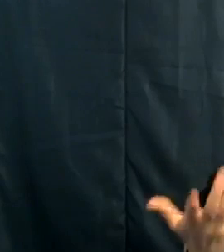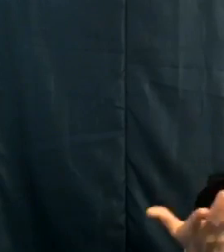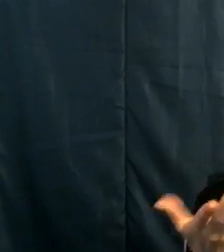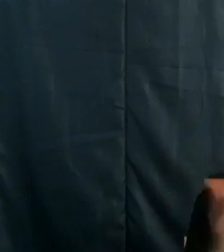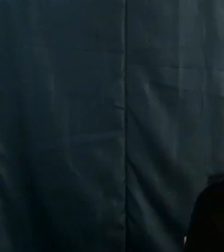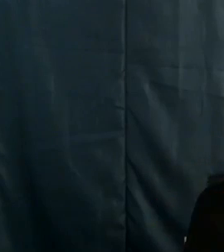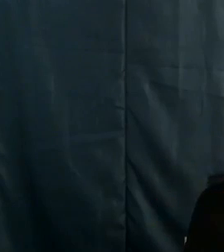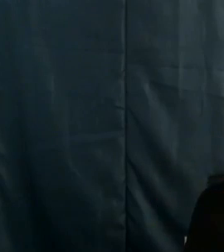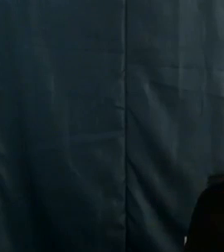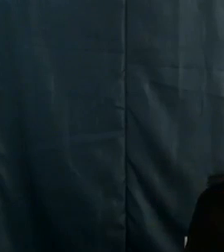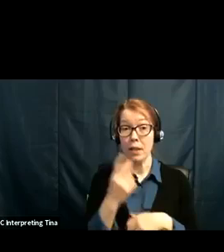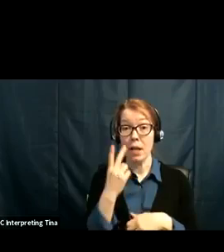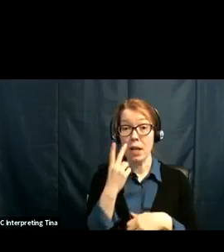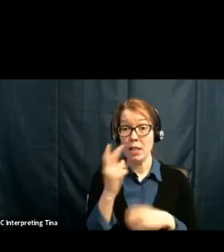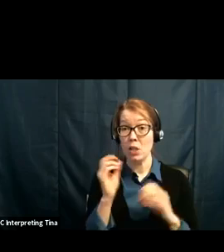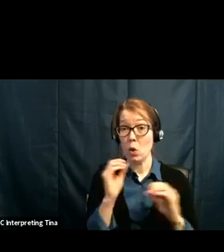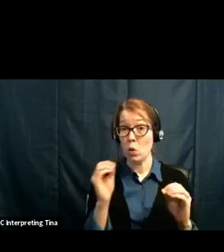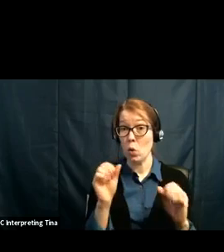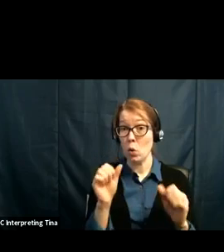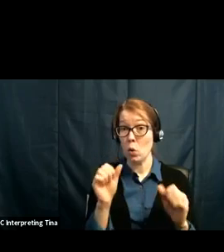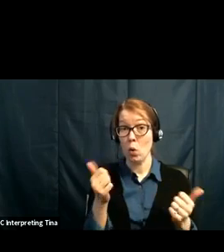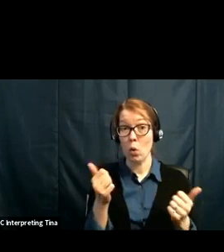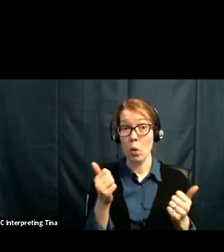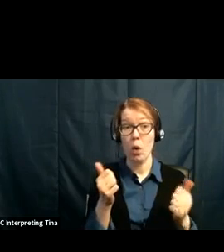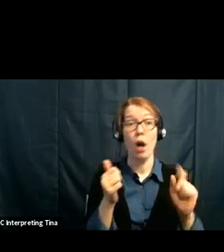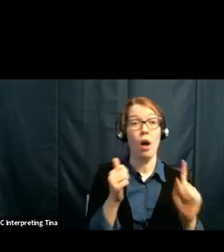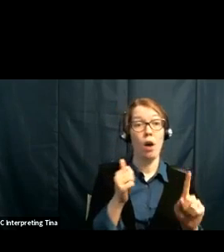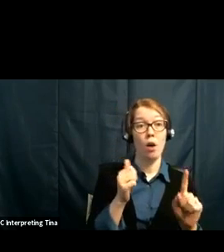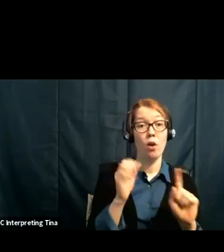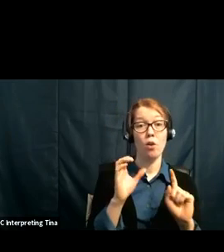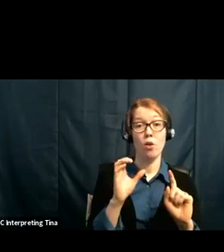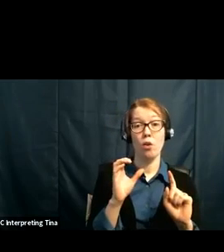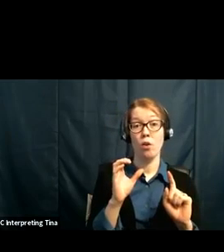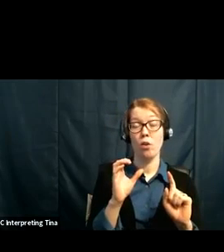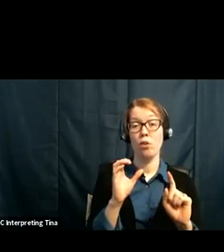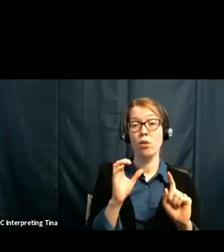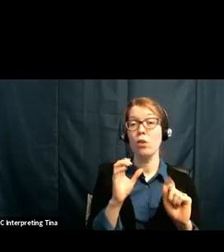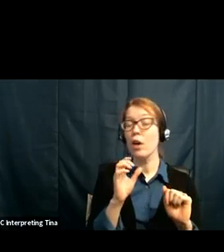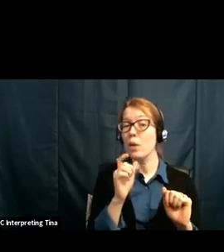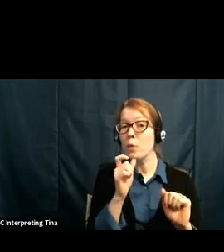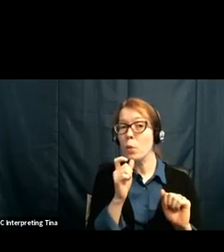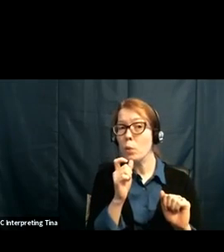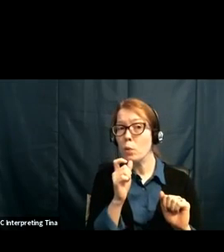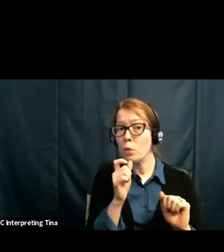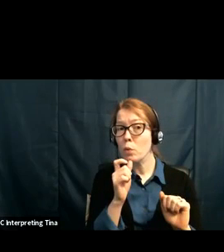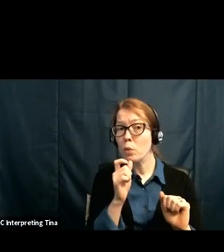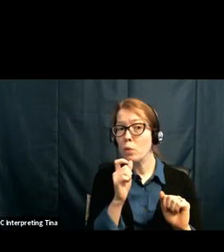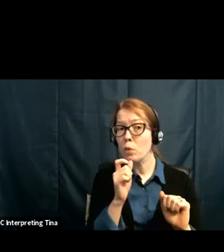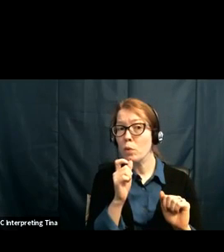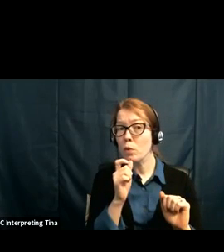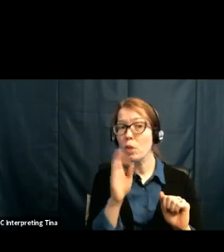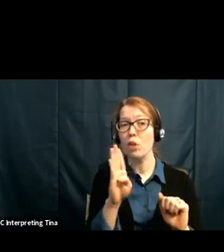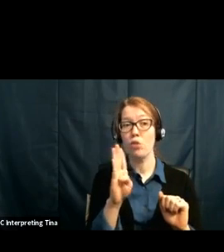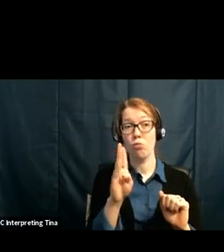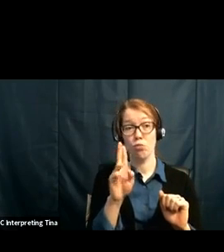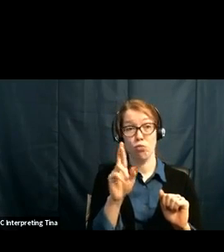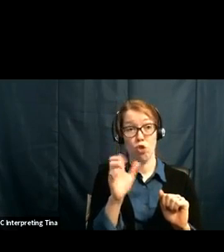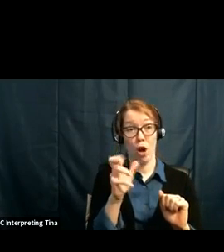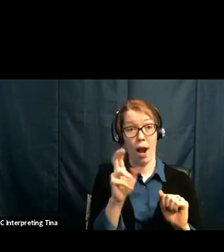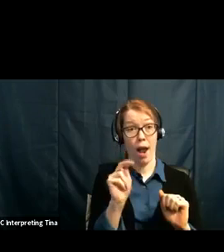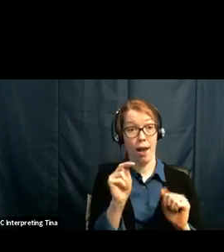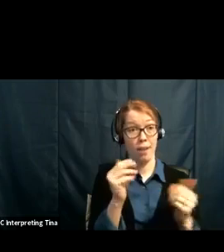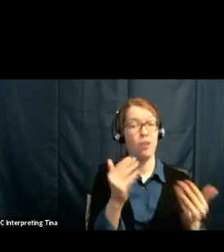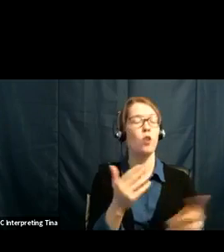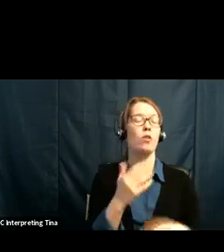All right, I am seeing no other. Carly has a question. I'm sorry, who does? I'm sorry. Brian, do you want to go first? Oh,